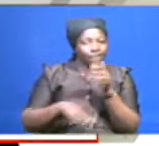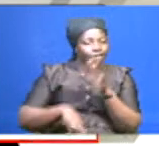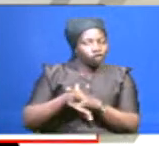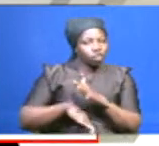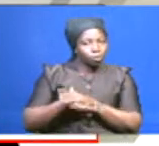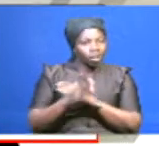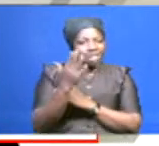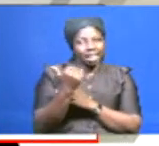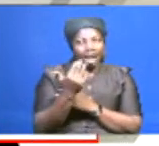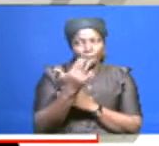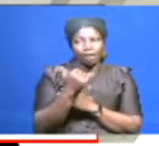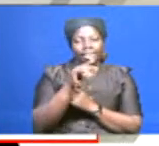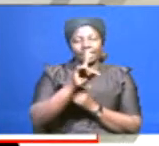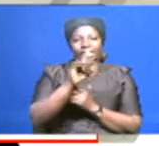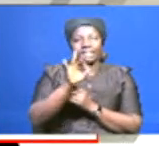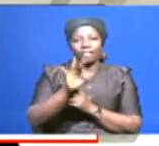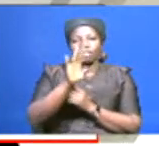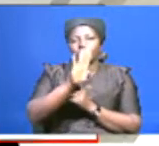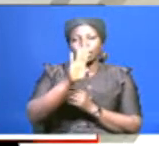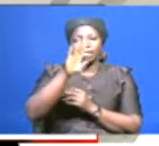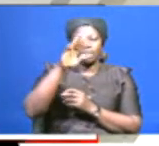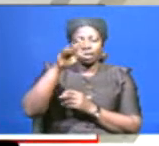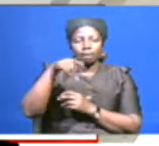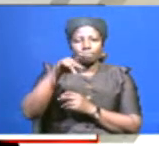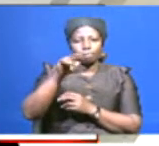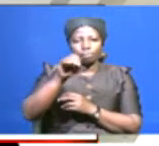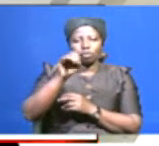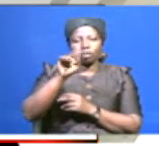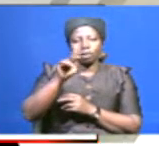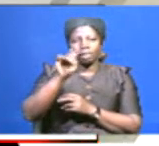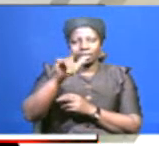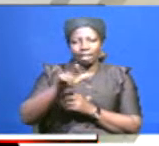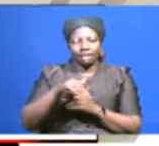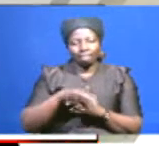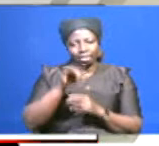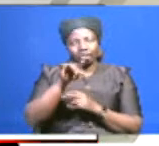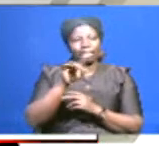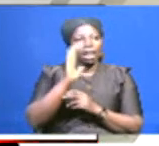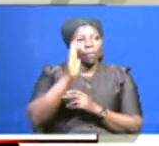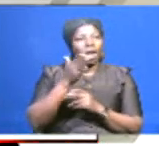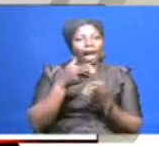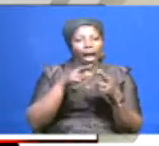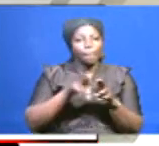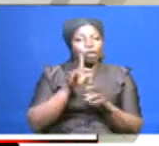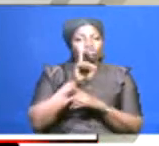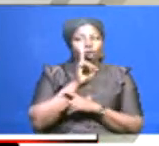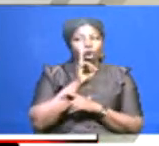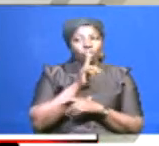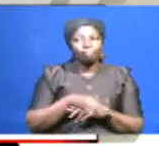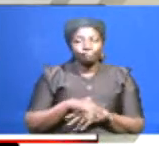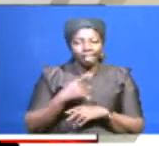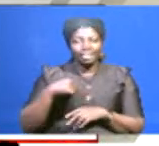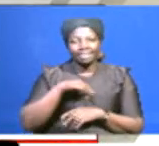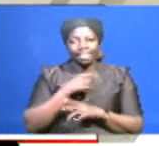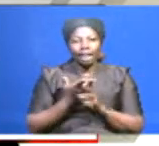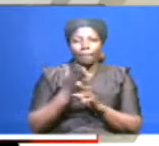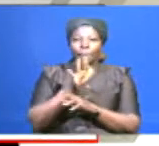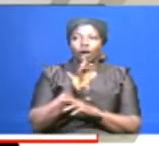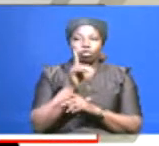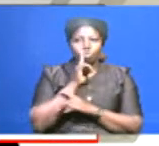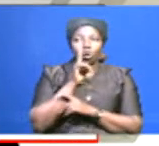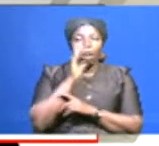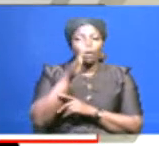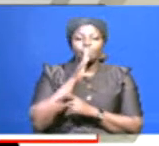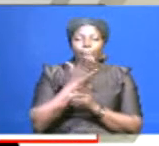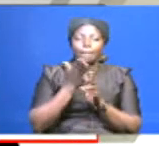of the DFB Pokal. SC Freiburg are in action tomorrow. Tomorrow. Yeah. And we're coming back tomorrow anyway. So. And we'll be back tomorrow. So yeah.